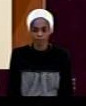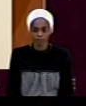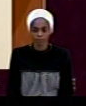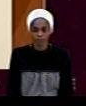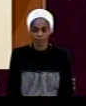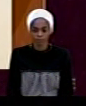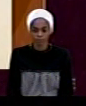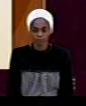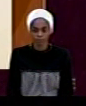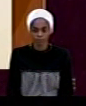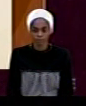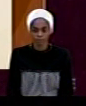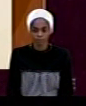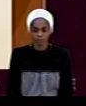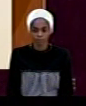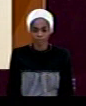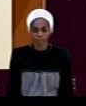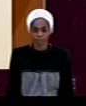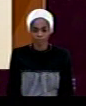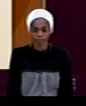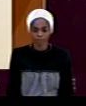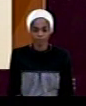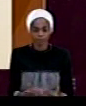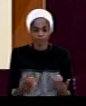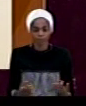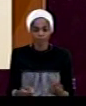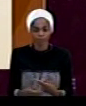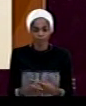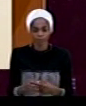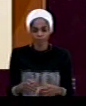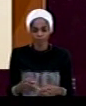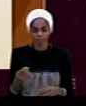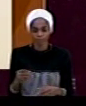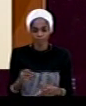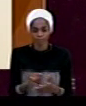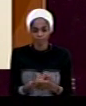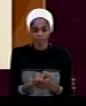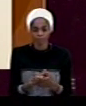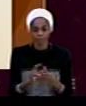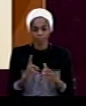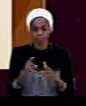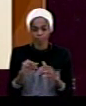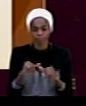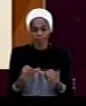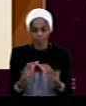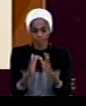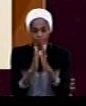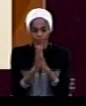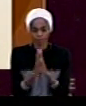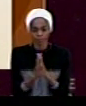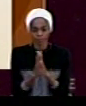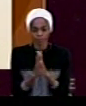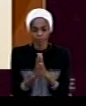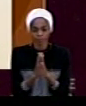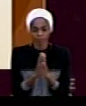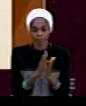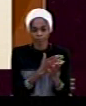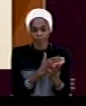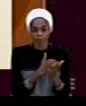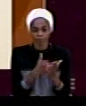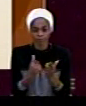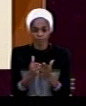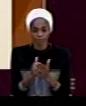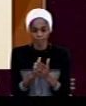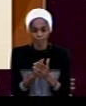was nothing they could do about it. So there and then I went down my knees in prayers, and then it just dropped